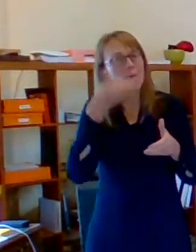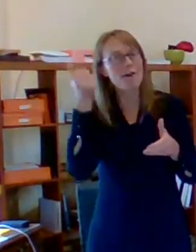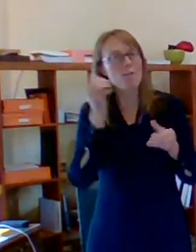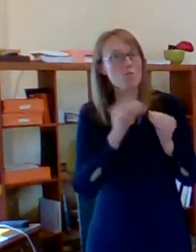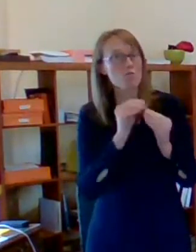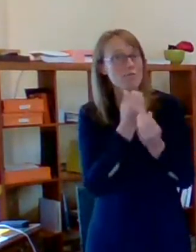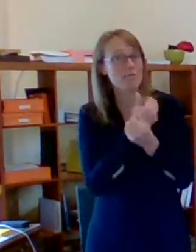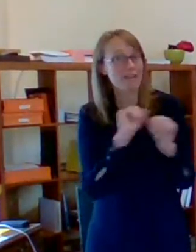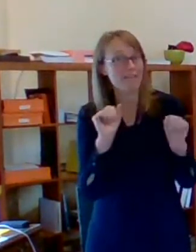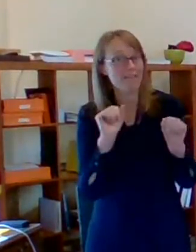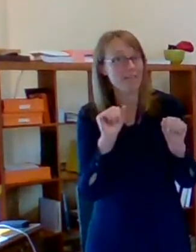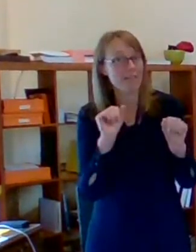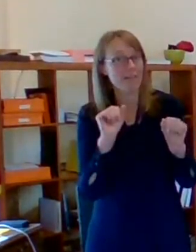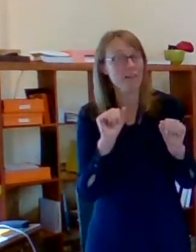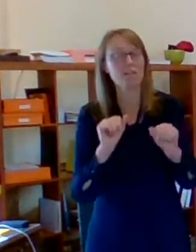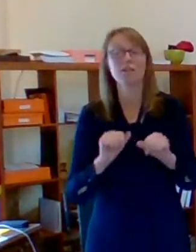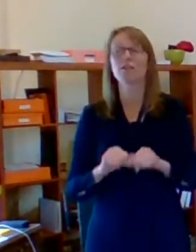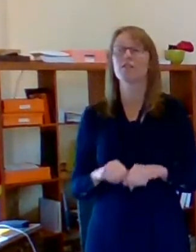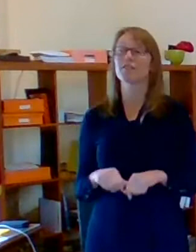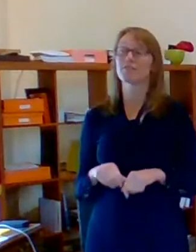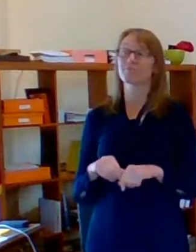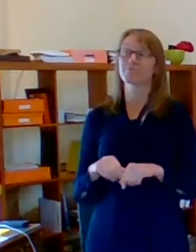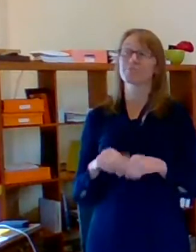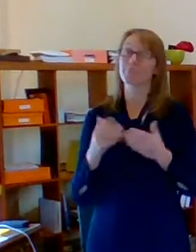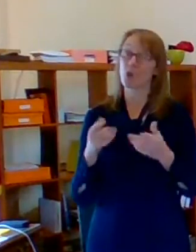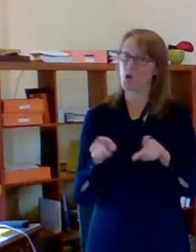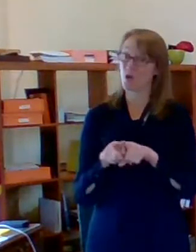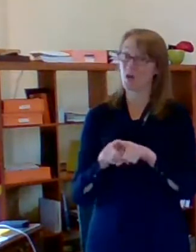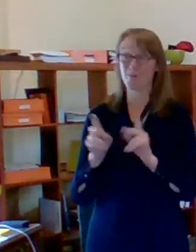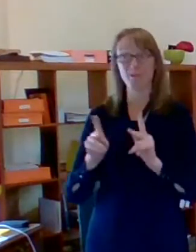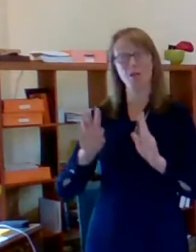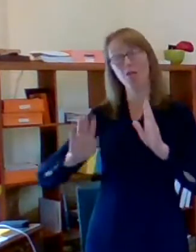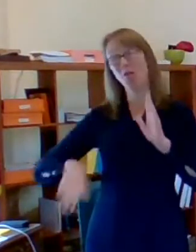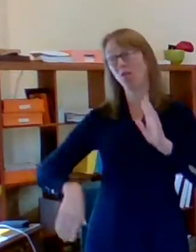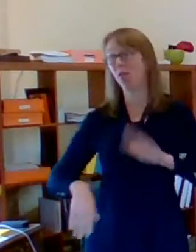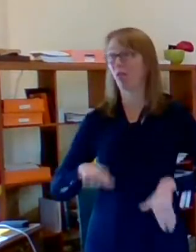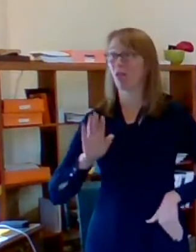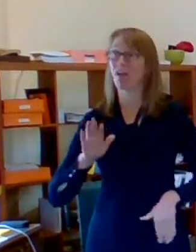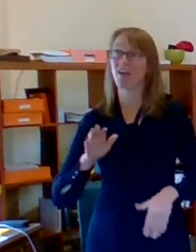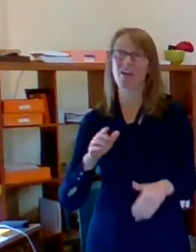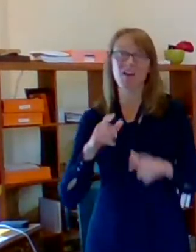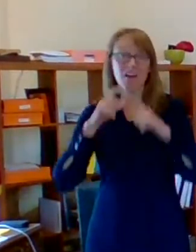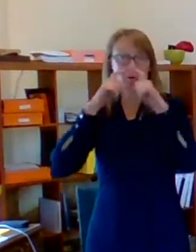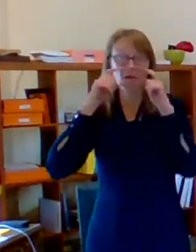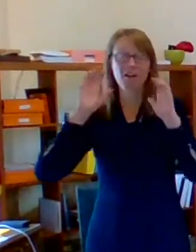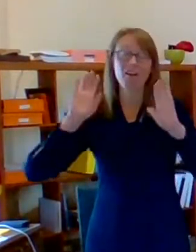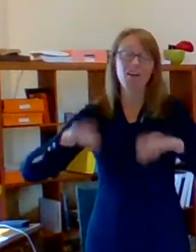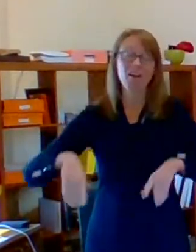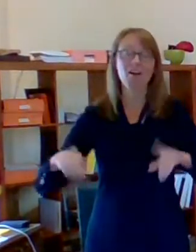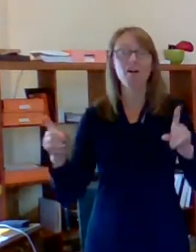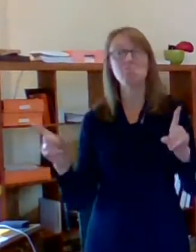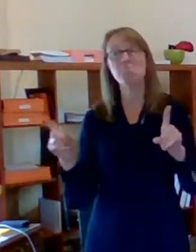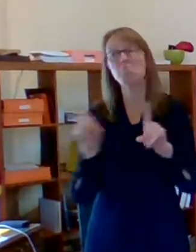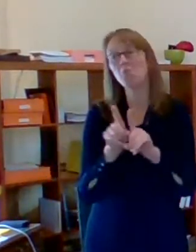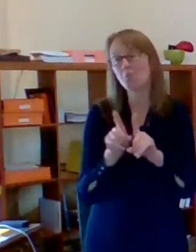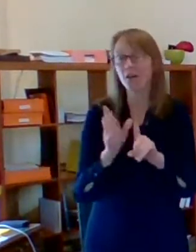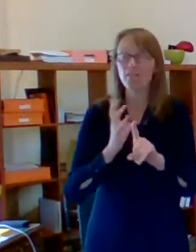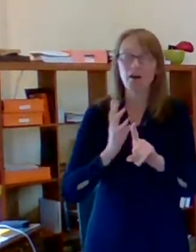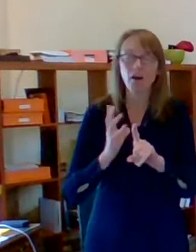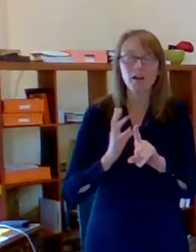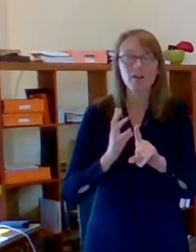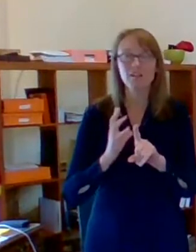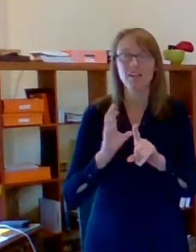it's causing our numbers to go up. And I have to tell you, our healthcare workers are really